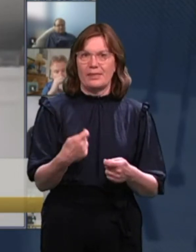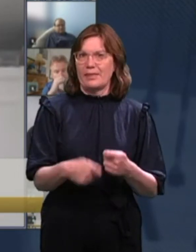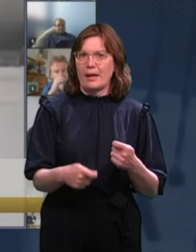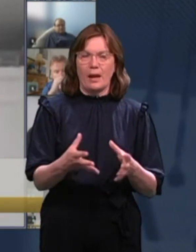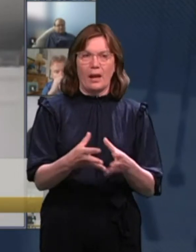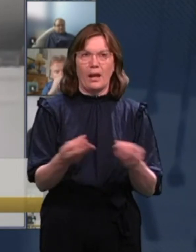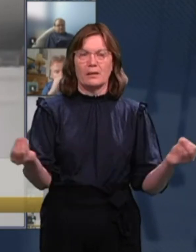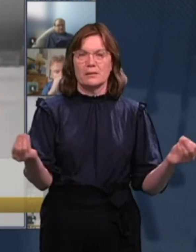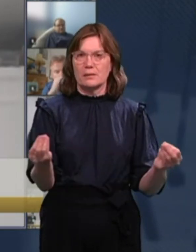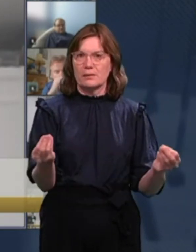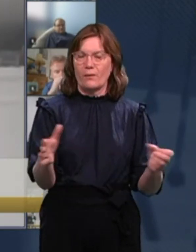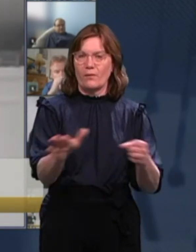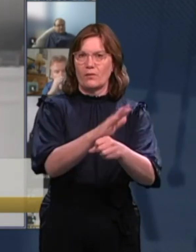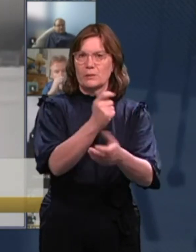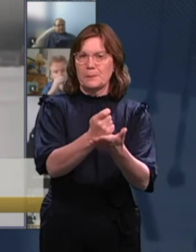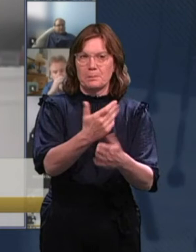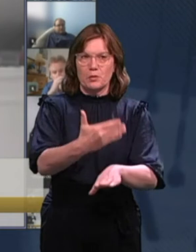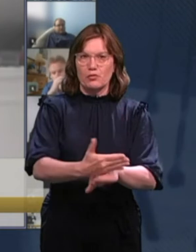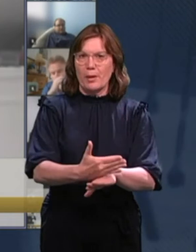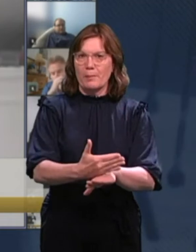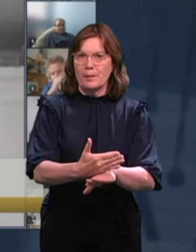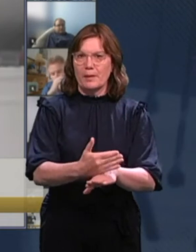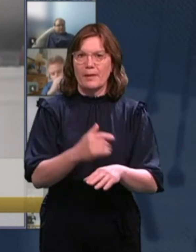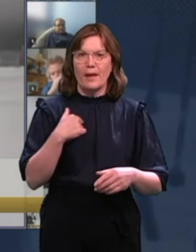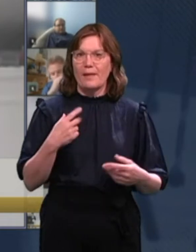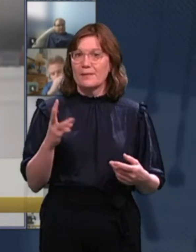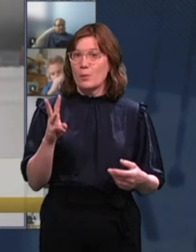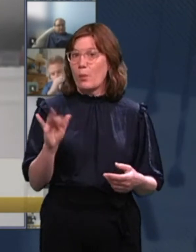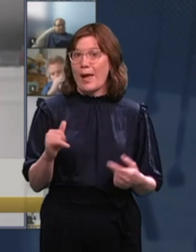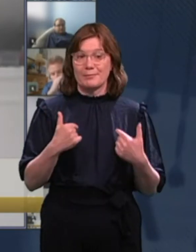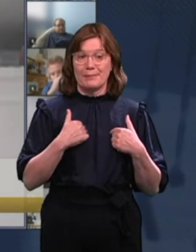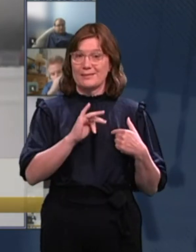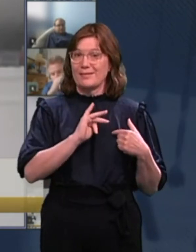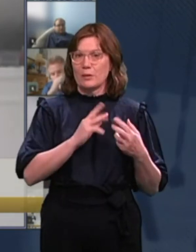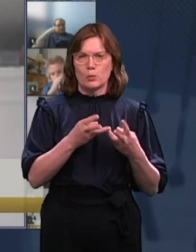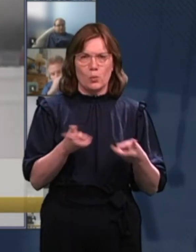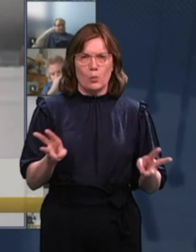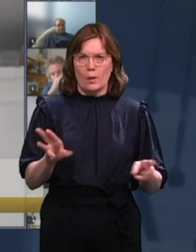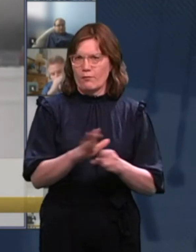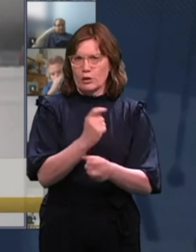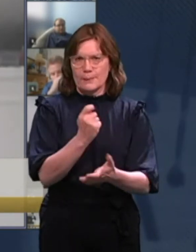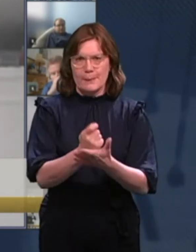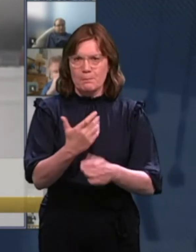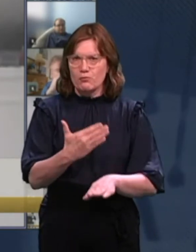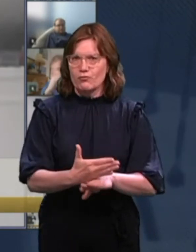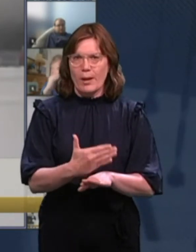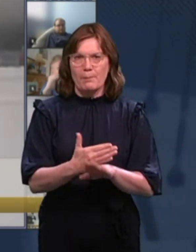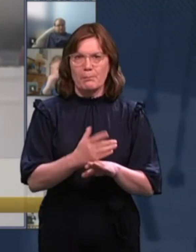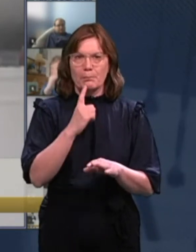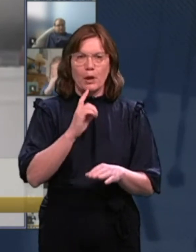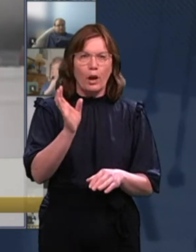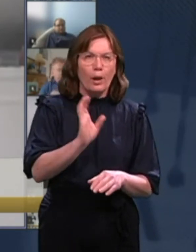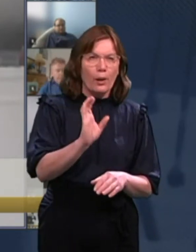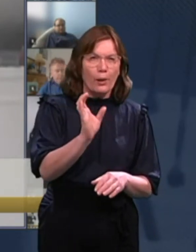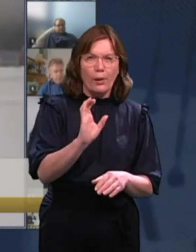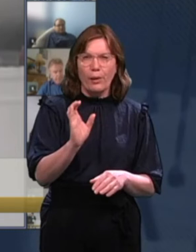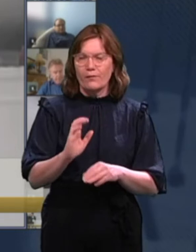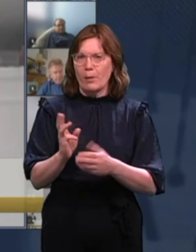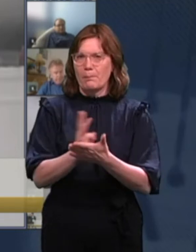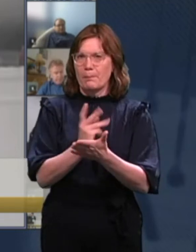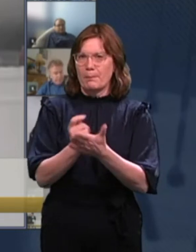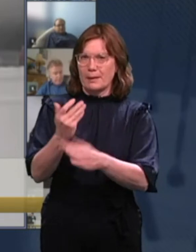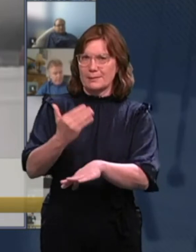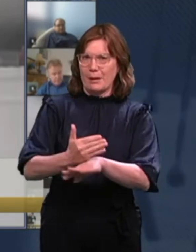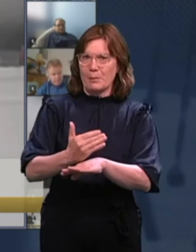a full-time employment. That's why I don't want a full-time appointment. But the problem is trying to find a part-time